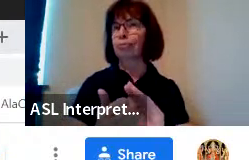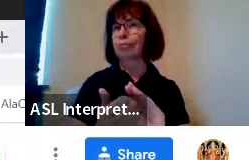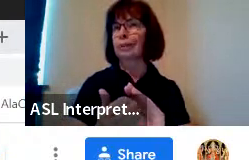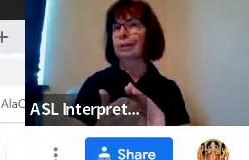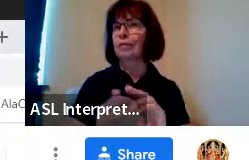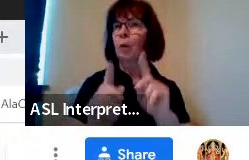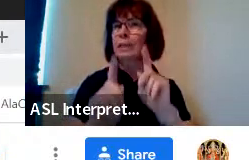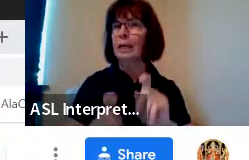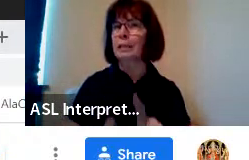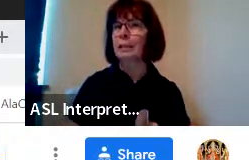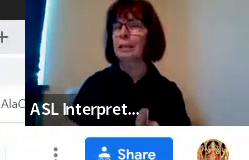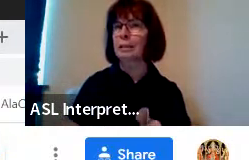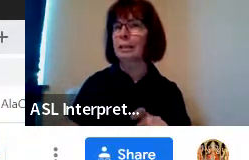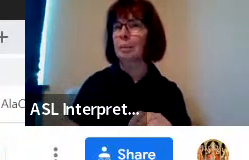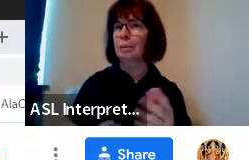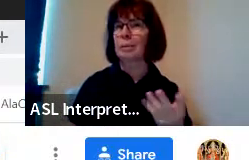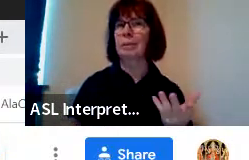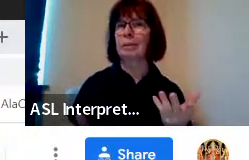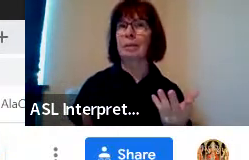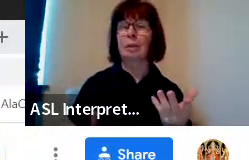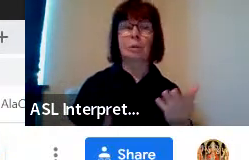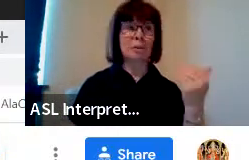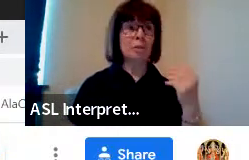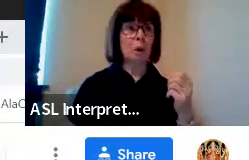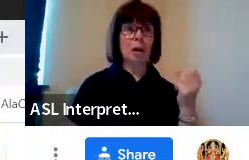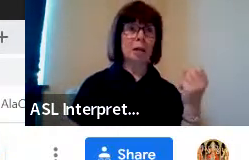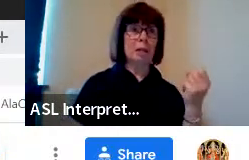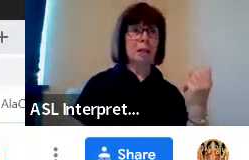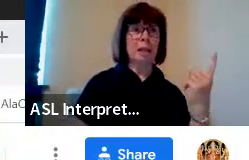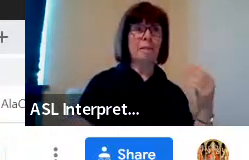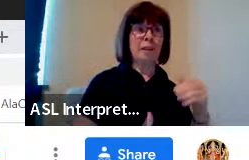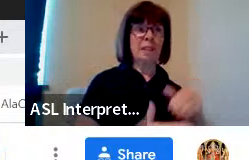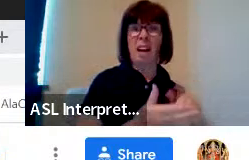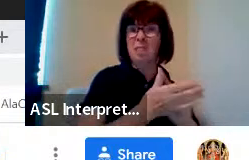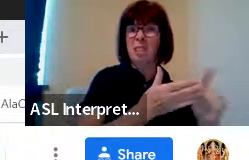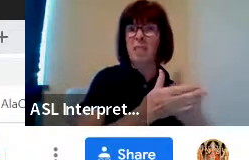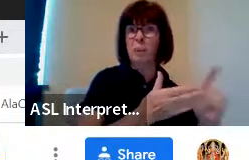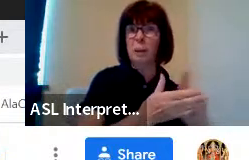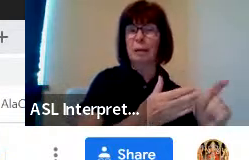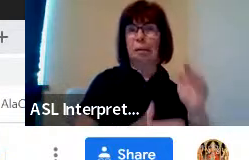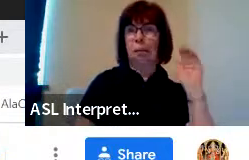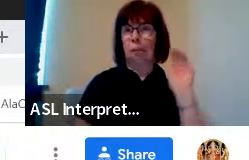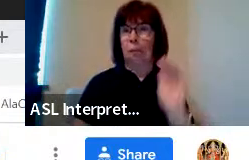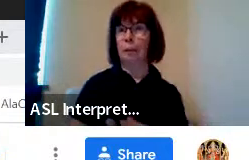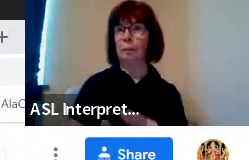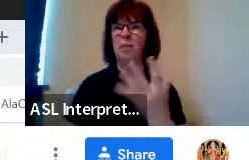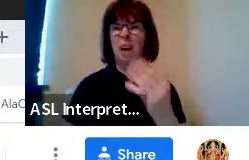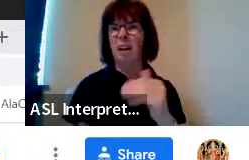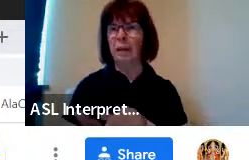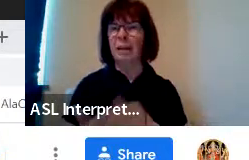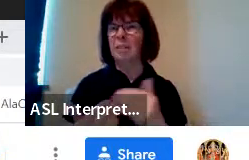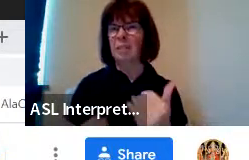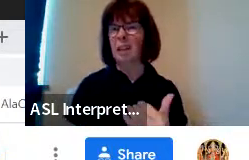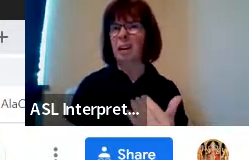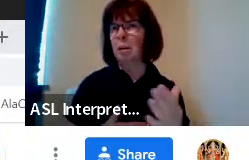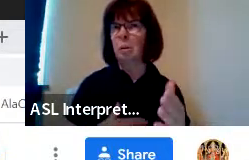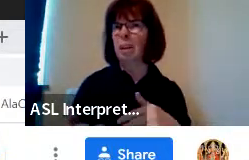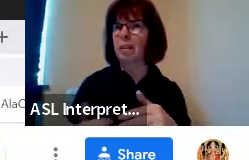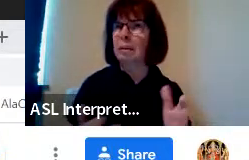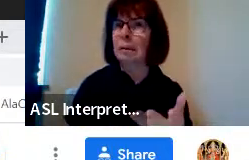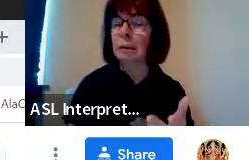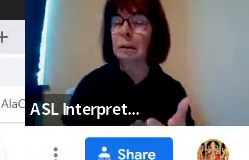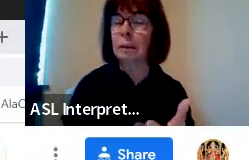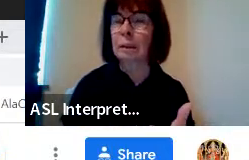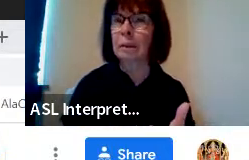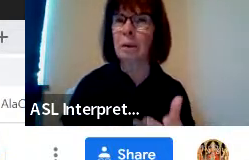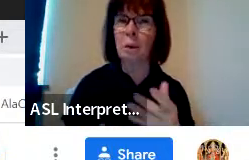months, from 11,000 tests per week to 5,000 or wherever we are? Yeah, I mean,